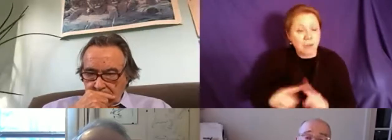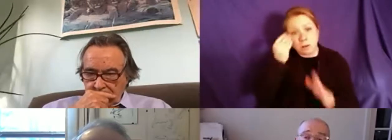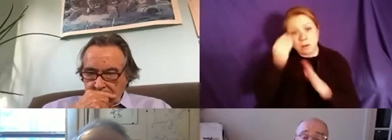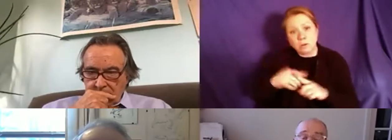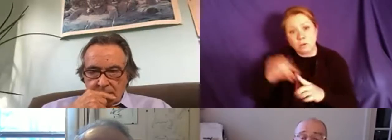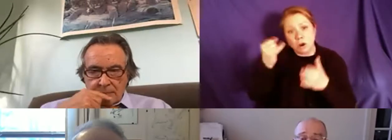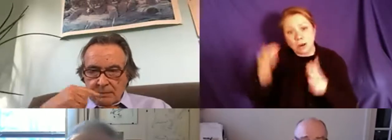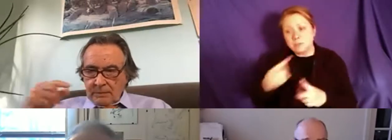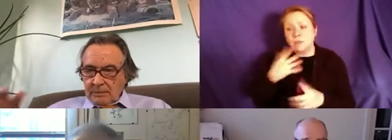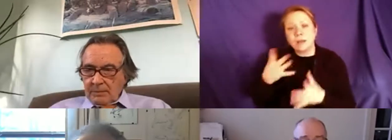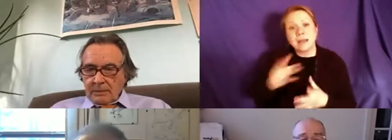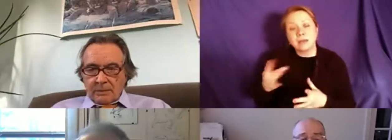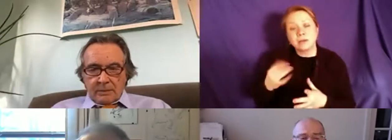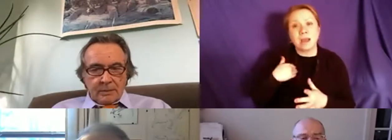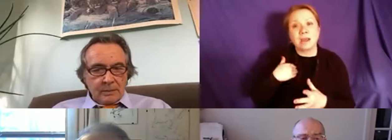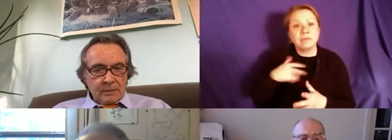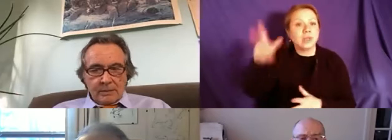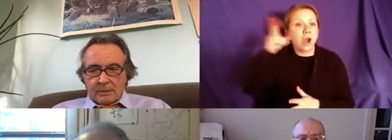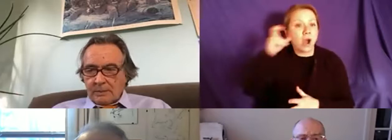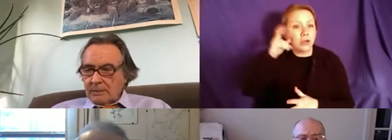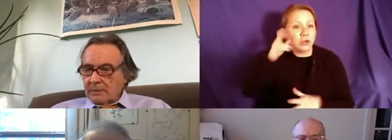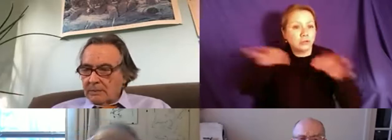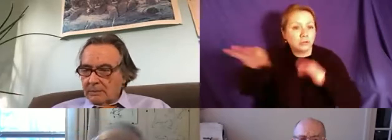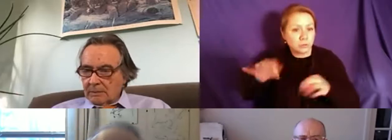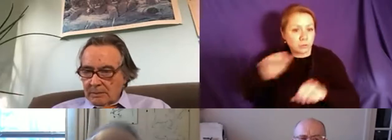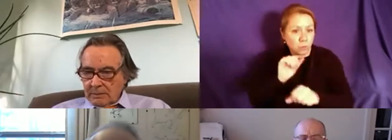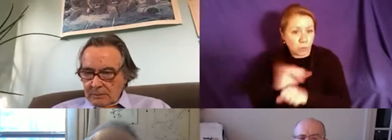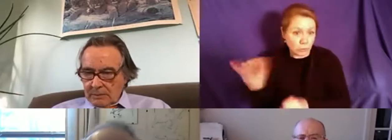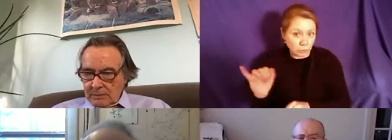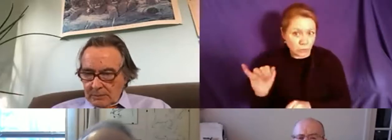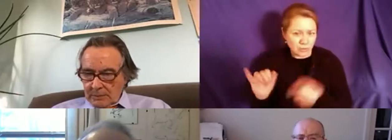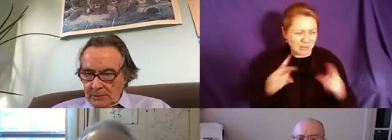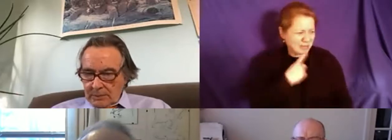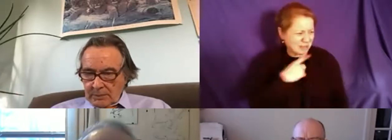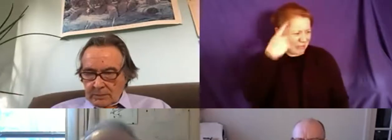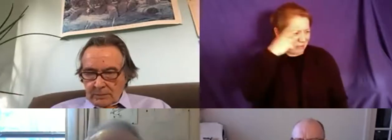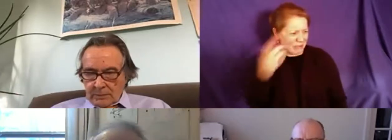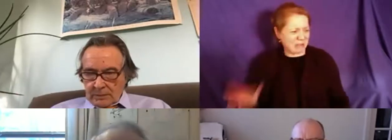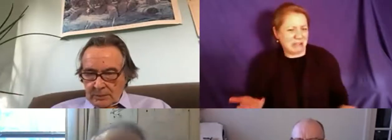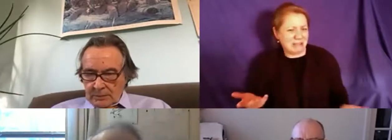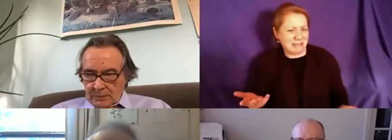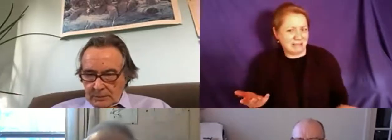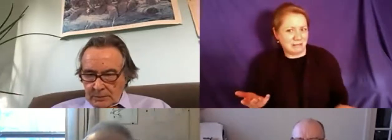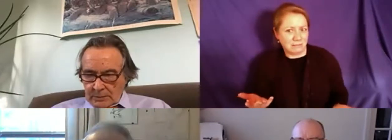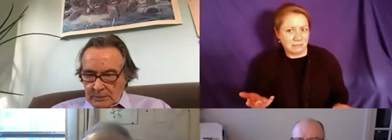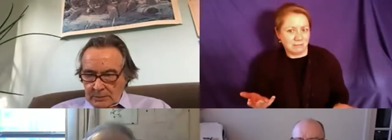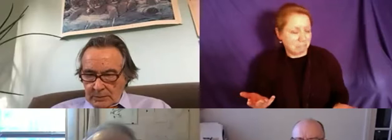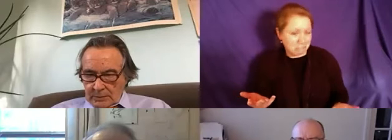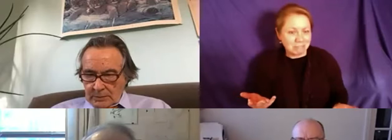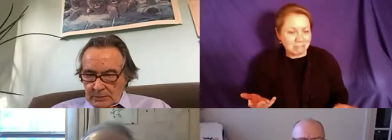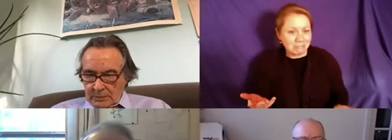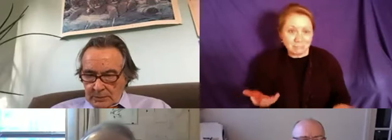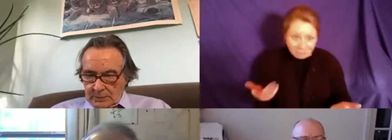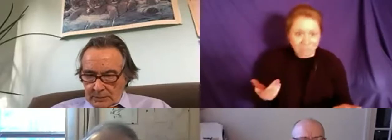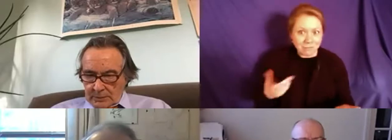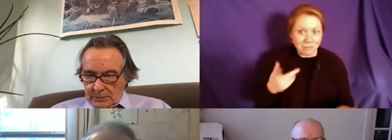we'd like to do some audio description work as well. Choreographers said, well, why would you want to do that? And it's like, well, it's